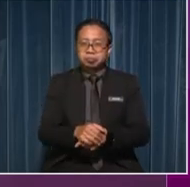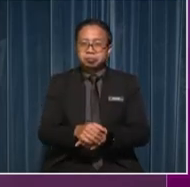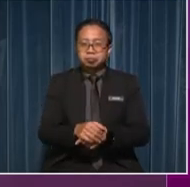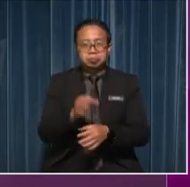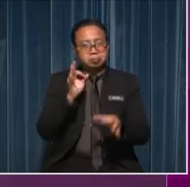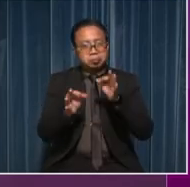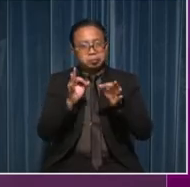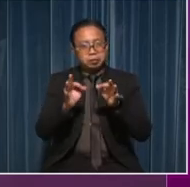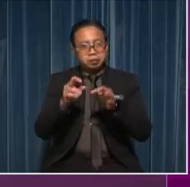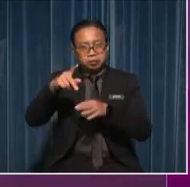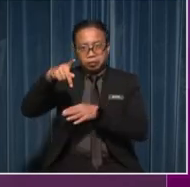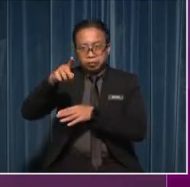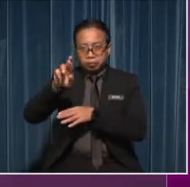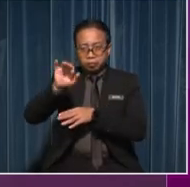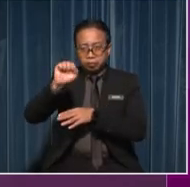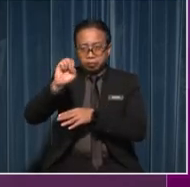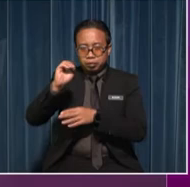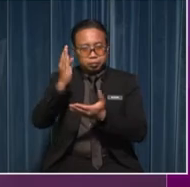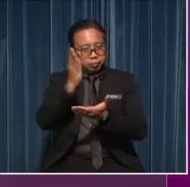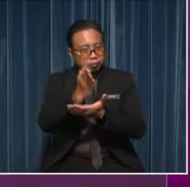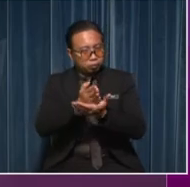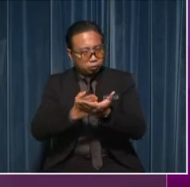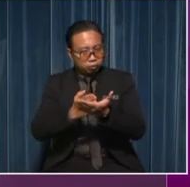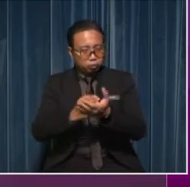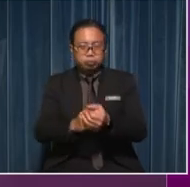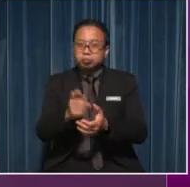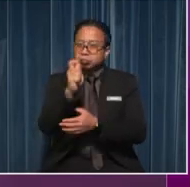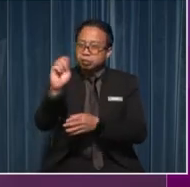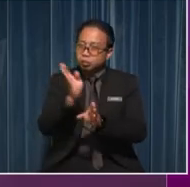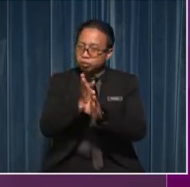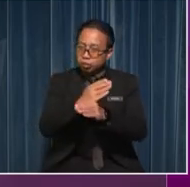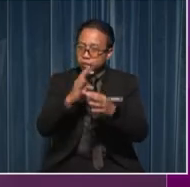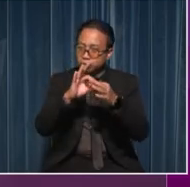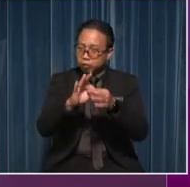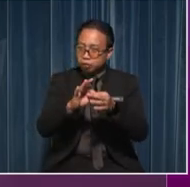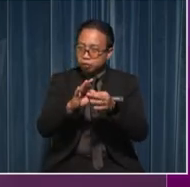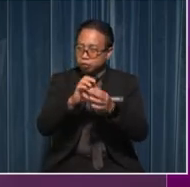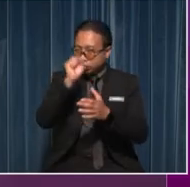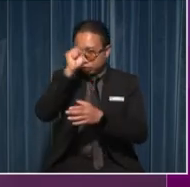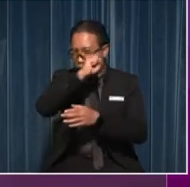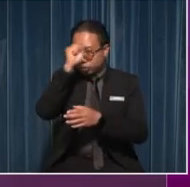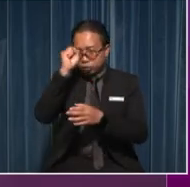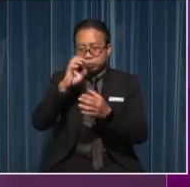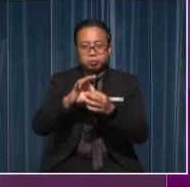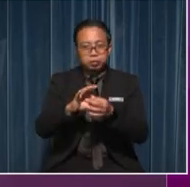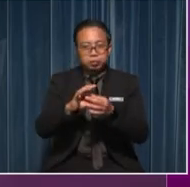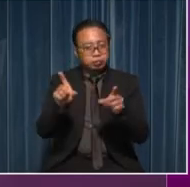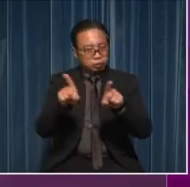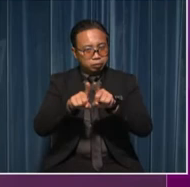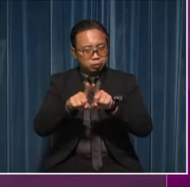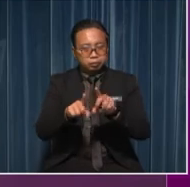If a prism is cut across, the shape of the cross section remains the